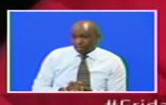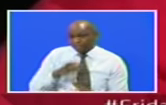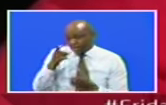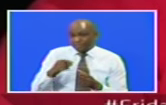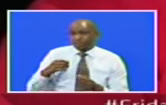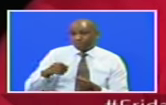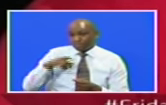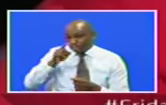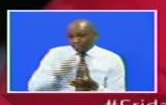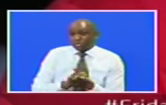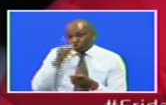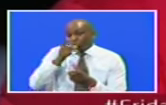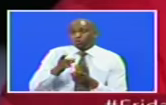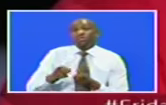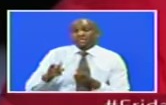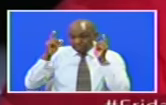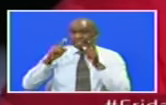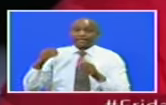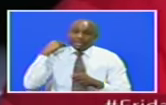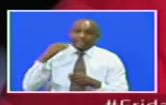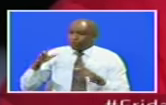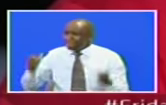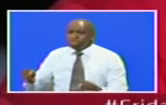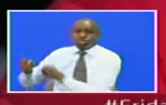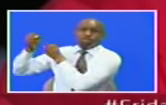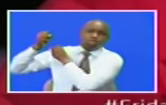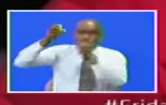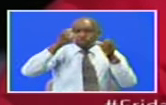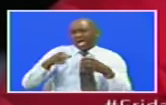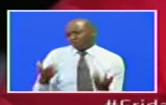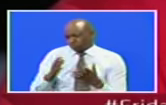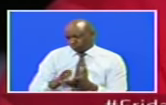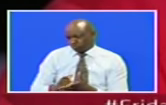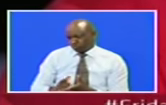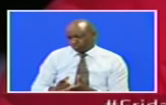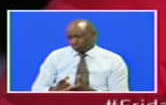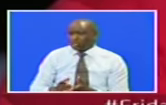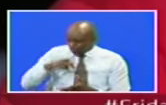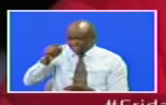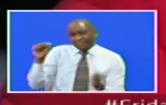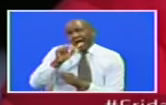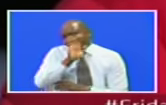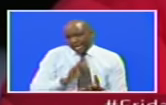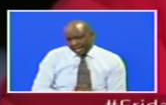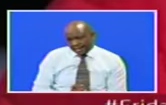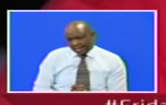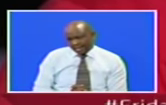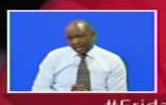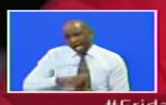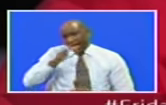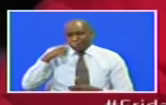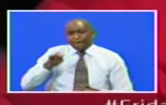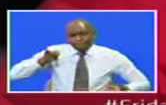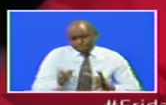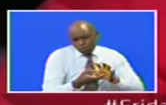dragged into a Land Rover, like a criminal case. You can imagine your car being